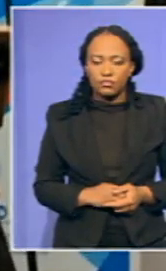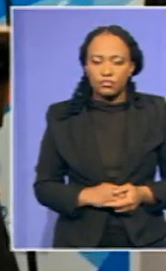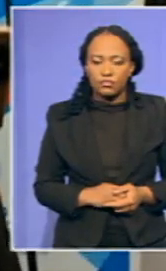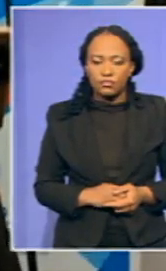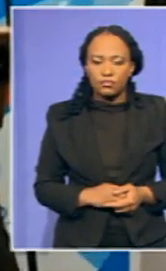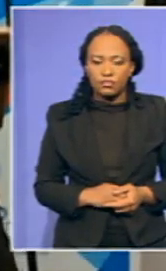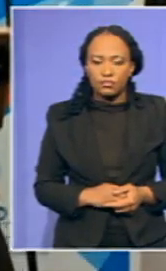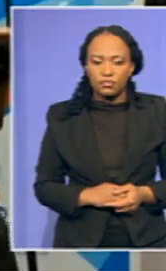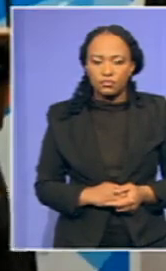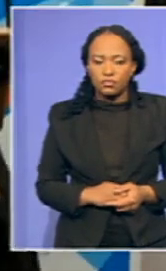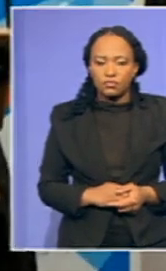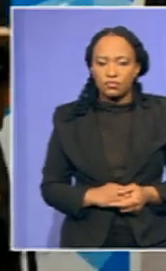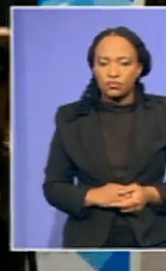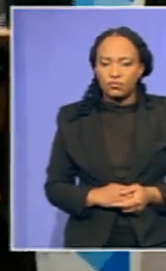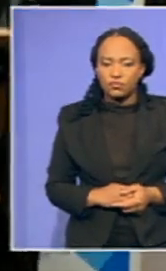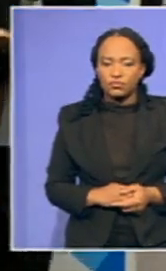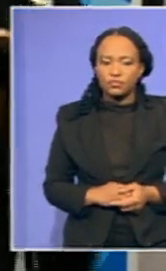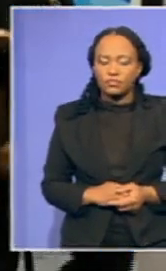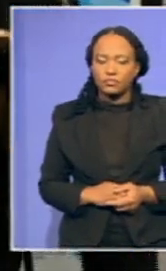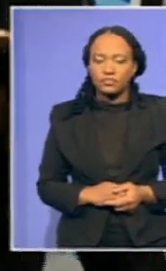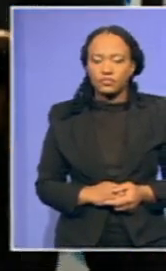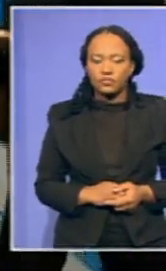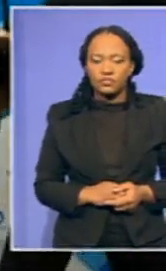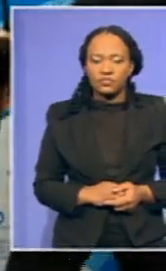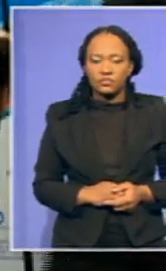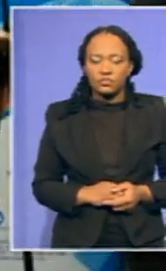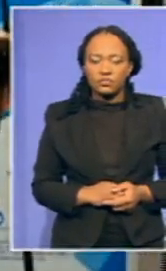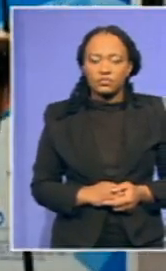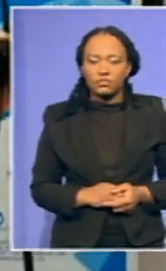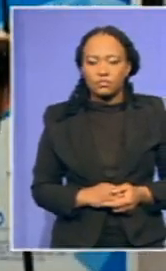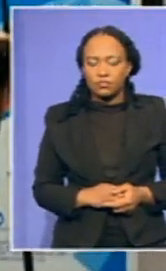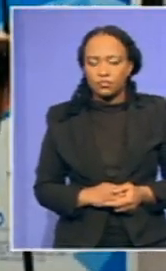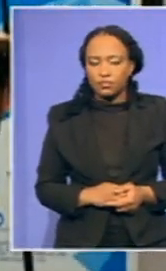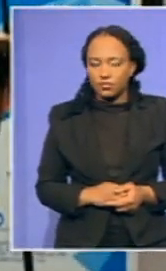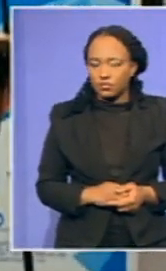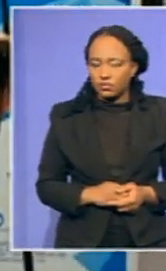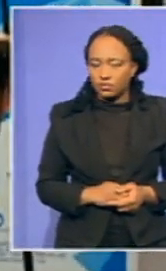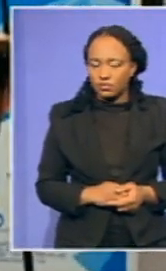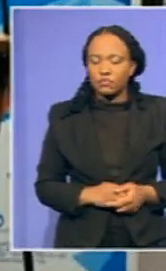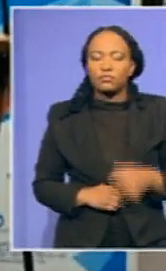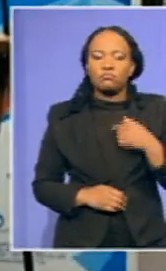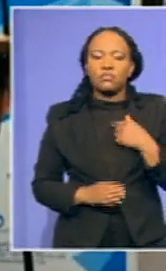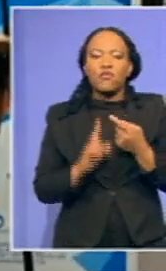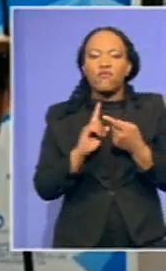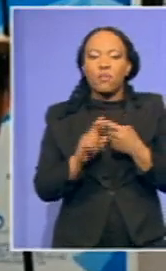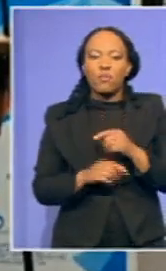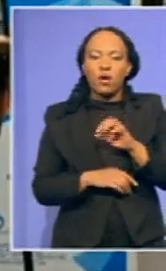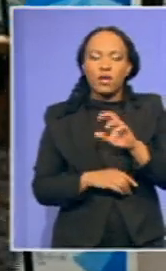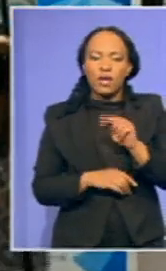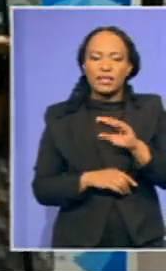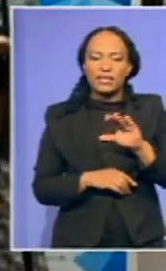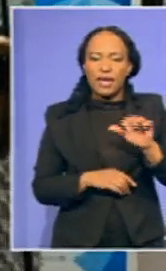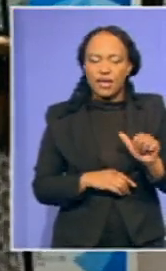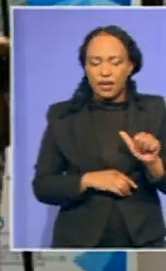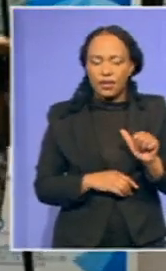Sorry, identify yourself and then, thanks. I'm Jason Thal here from DNCA. So I think